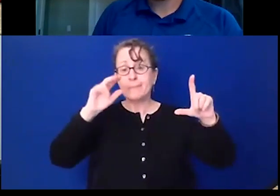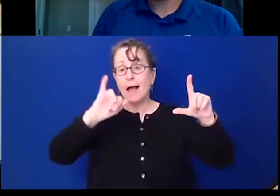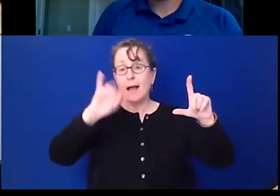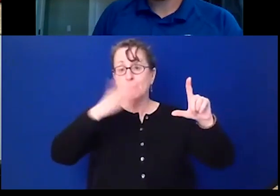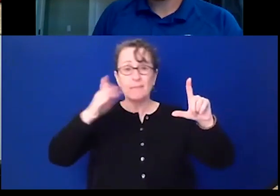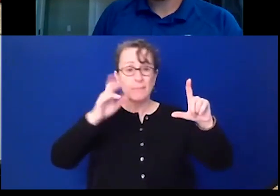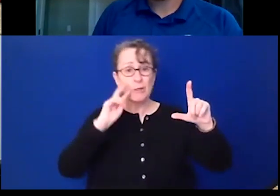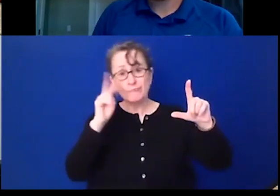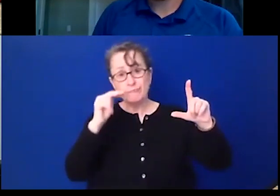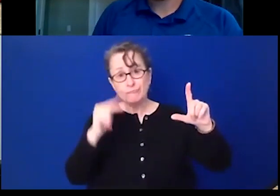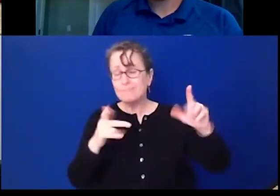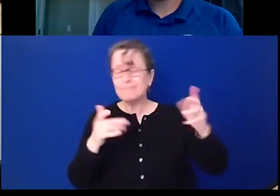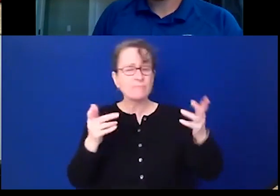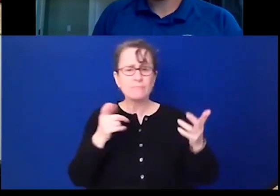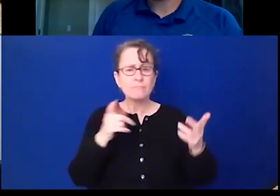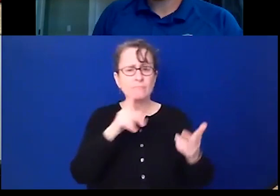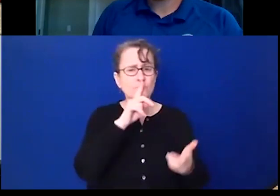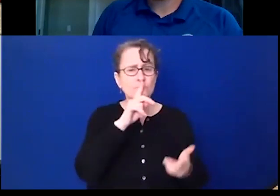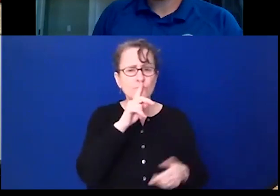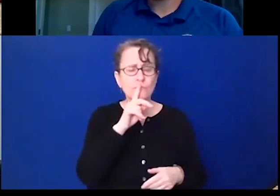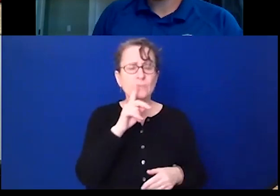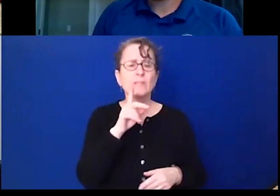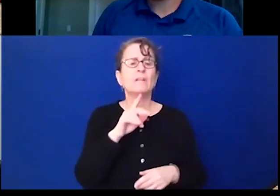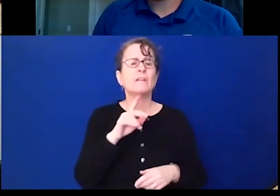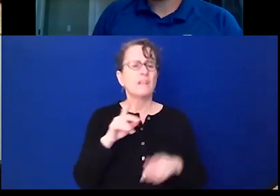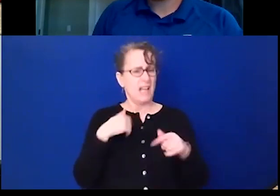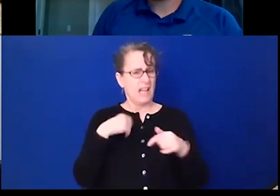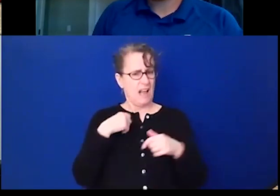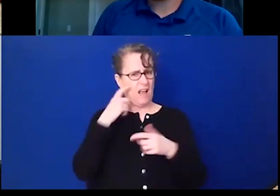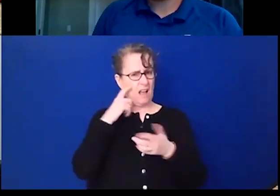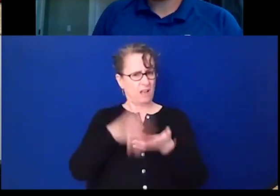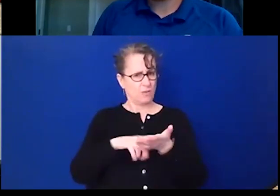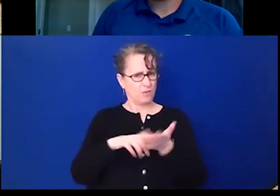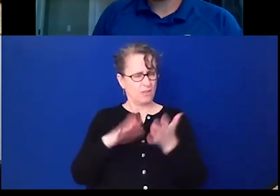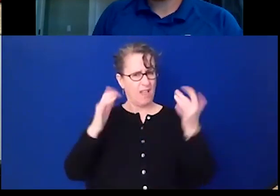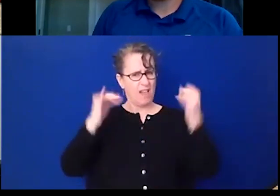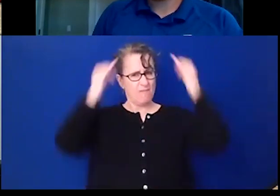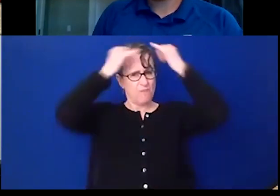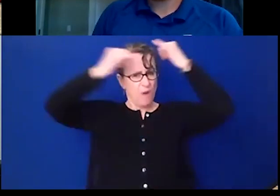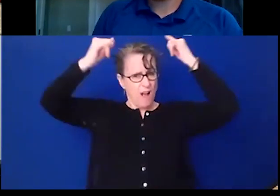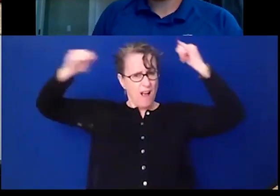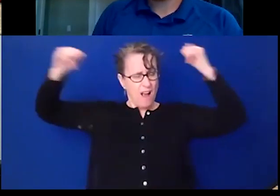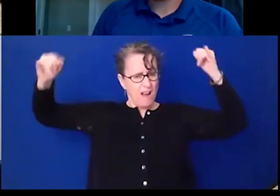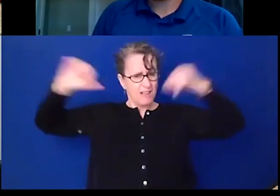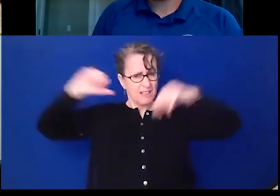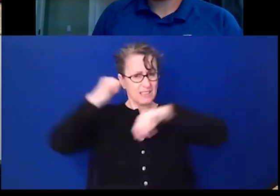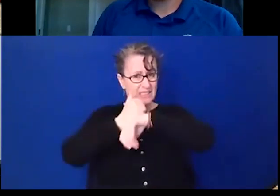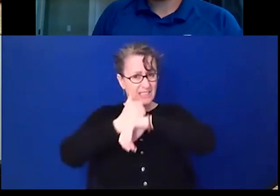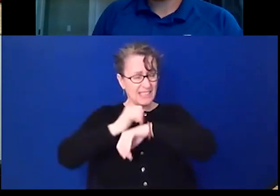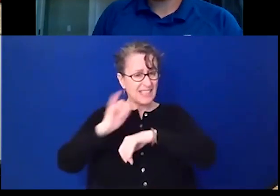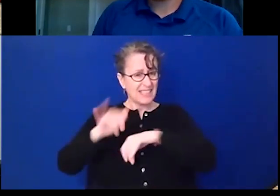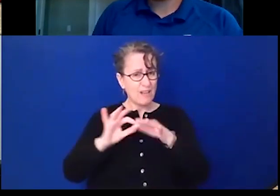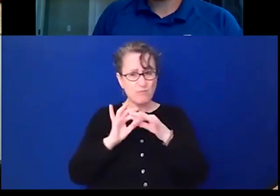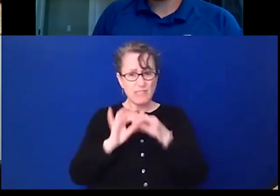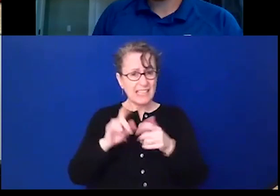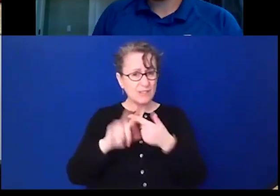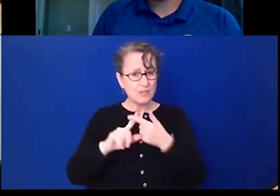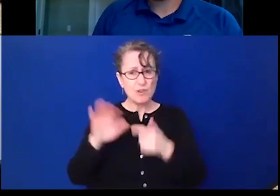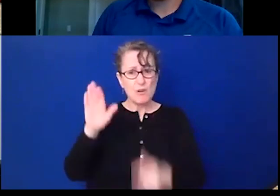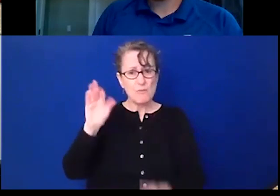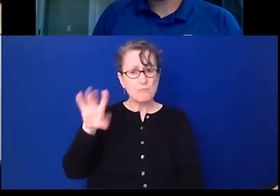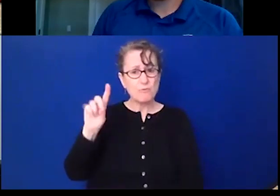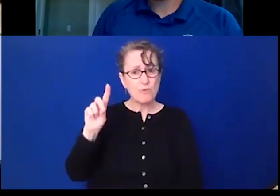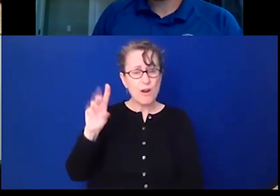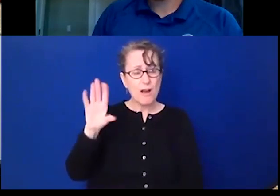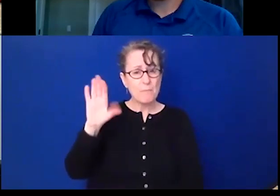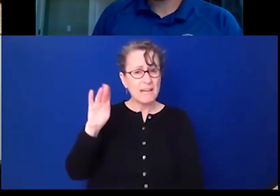of Consolidated putting up a lot of wiring. Also, does that have to do with the new broadband we're getting or something? I mean, seeing the trucks all